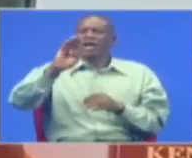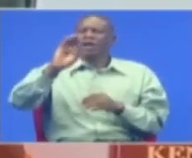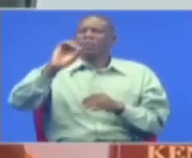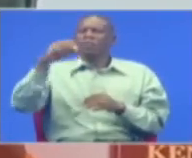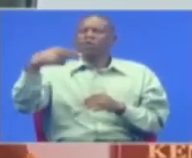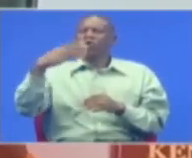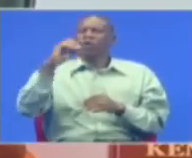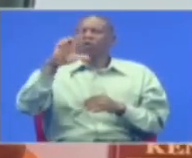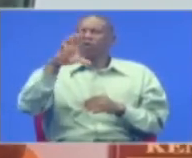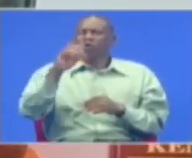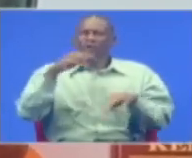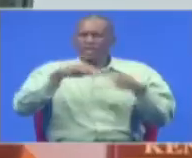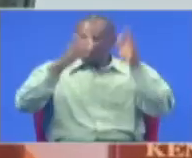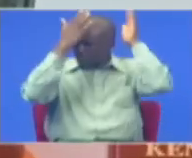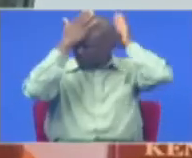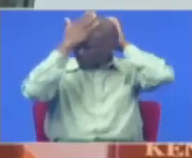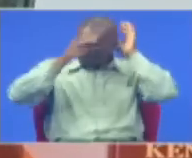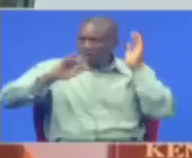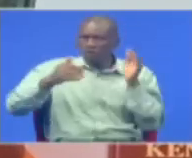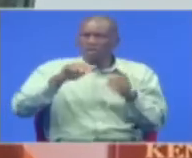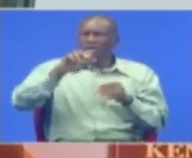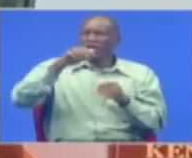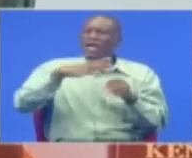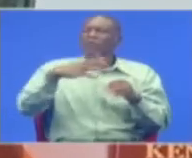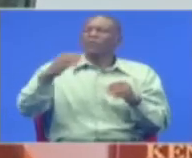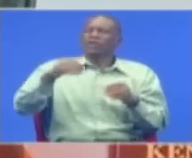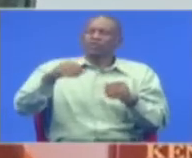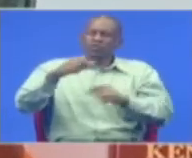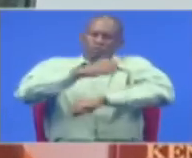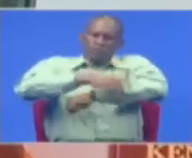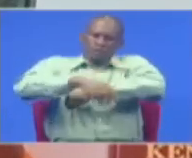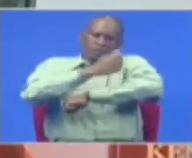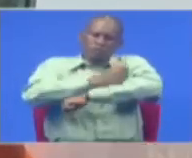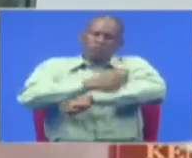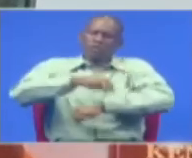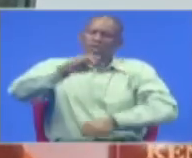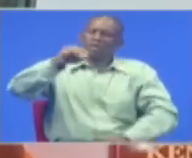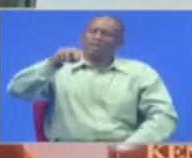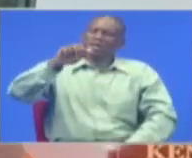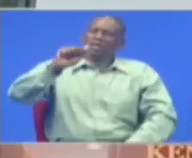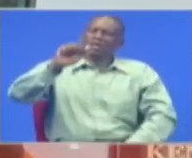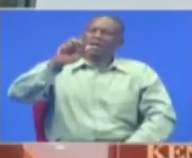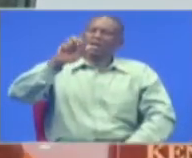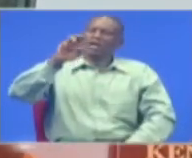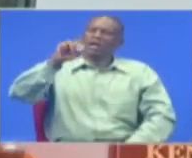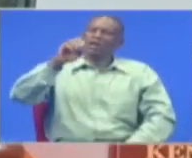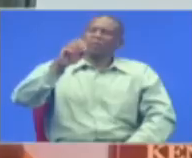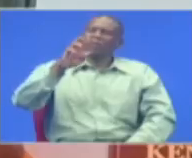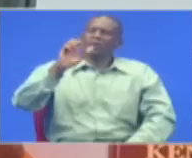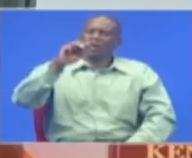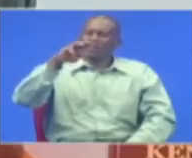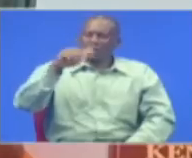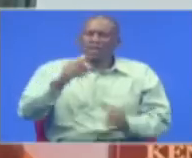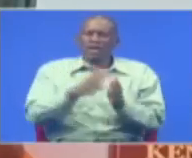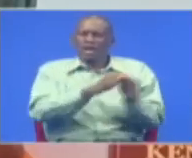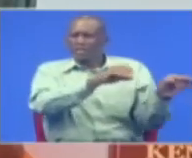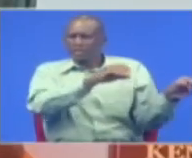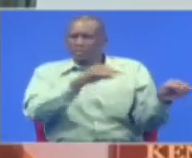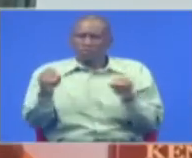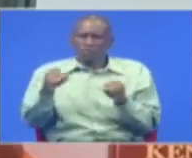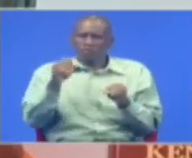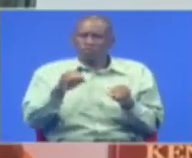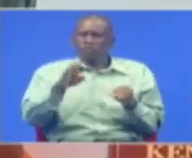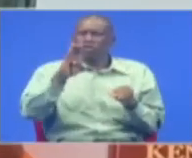County. Went to Namirama Primary School, Emusire High School, nicknamed Box